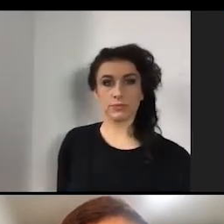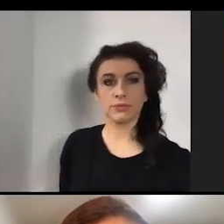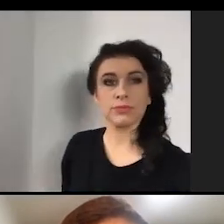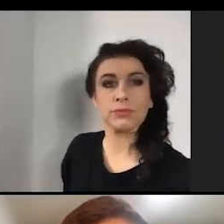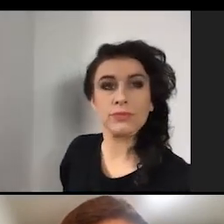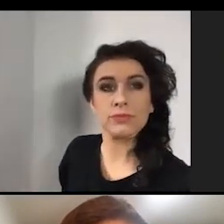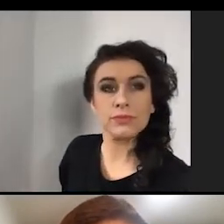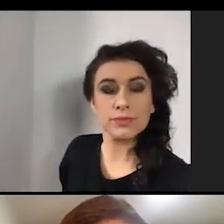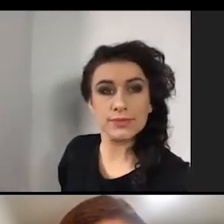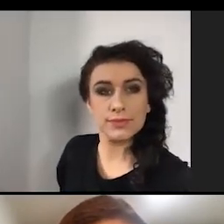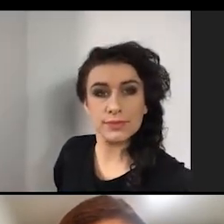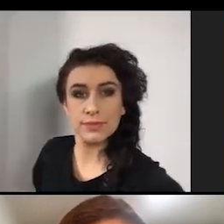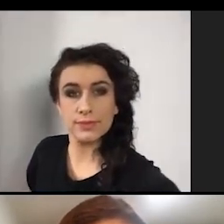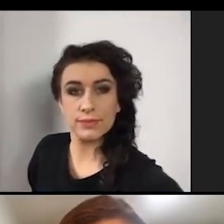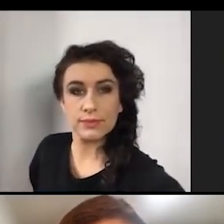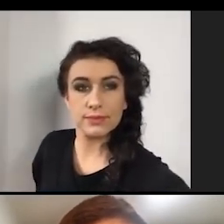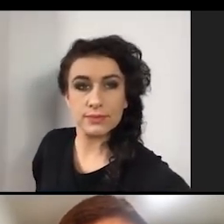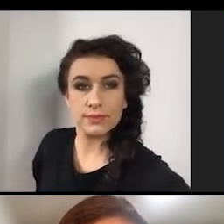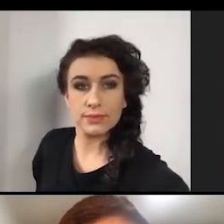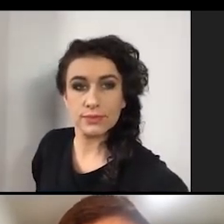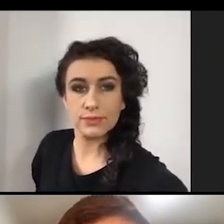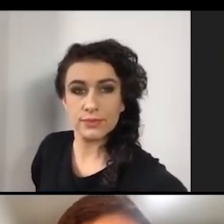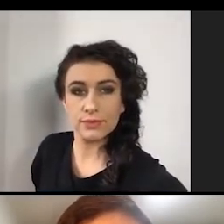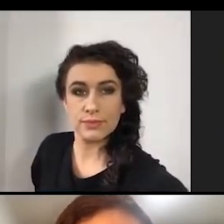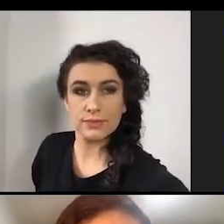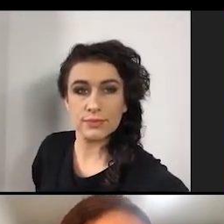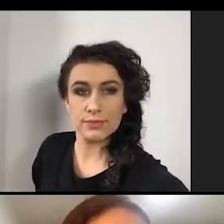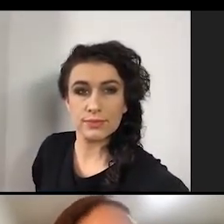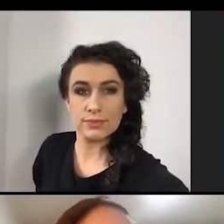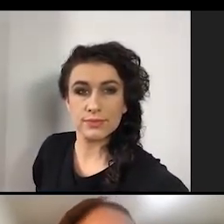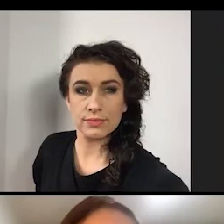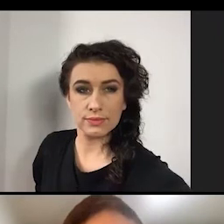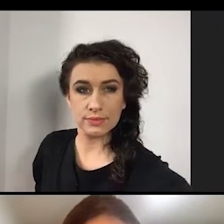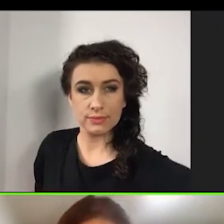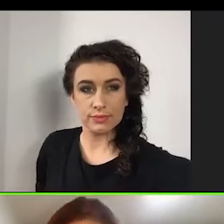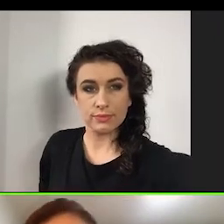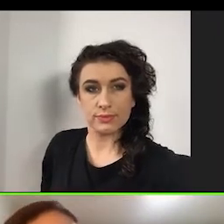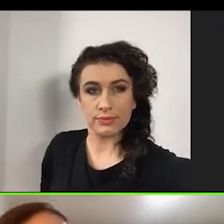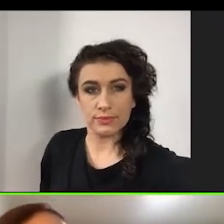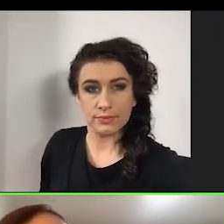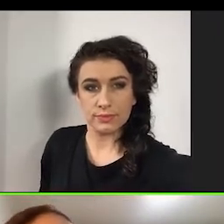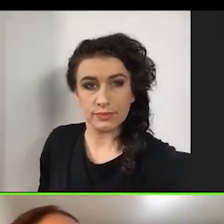I can cross my fingers and help you. Okay.